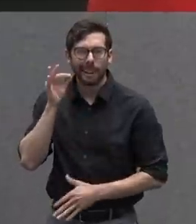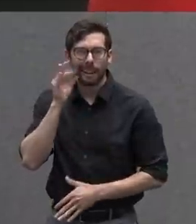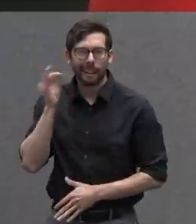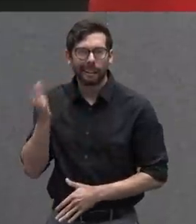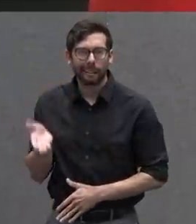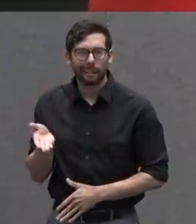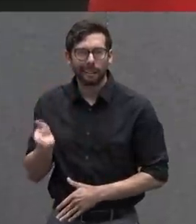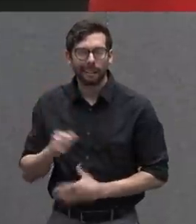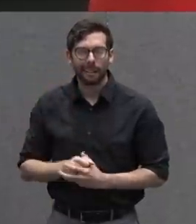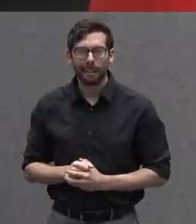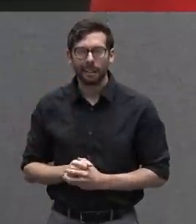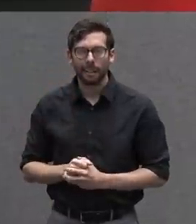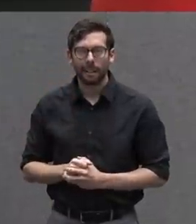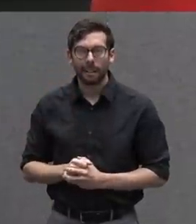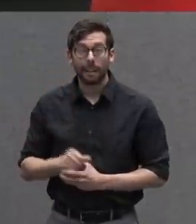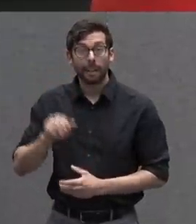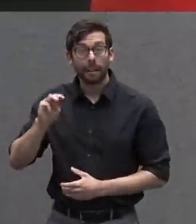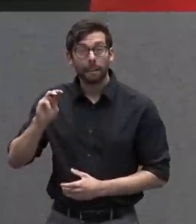I see a map